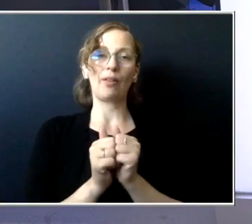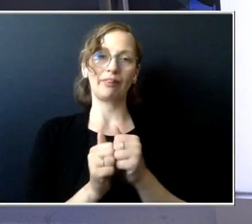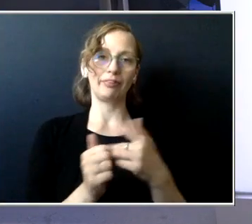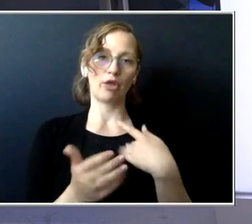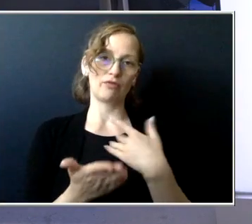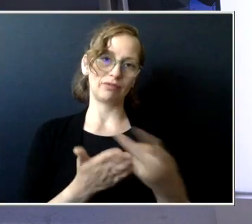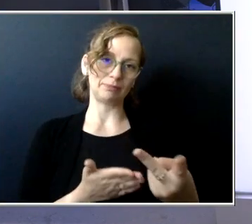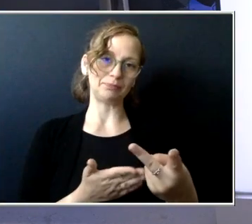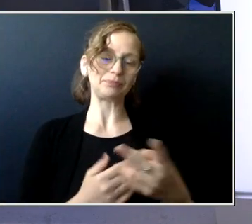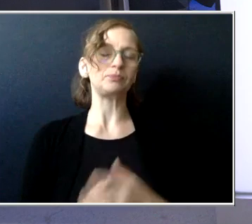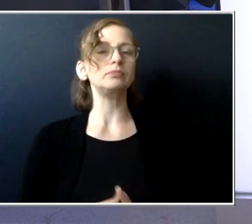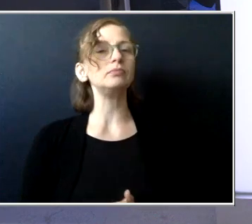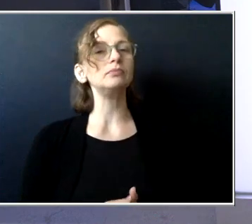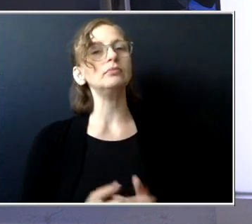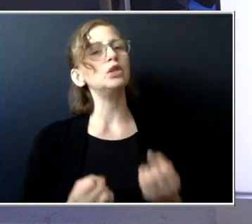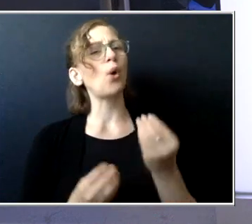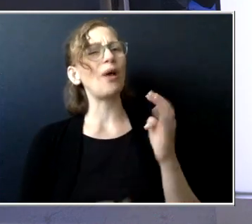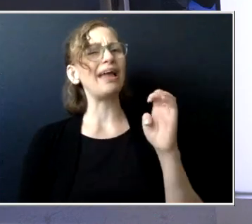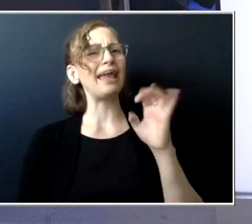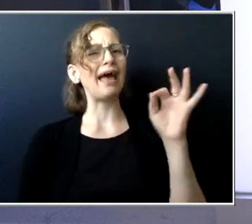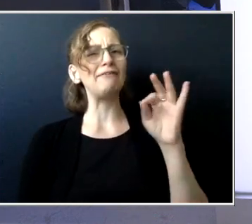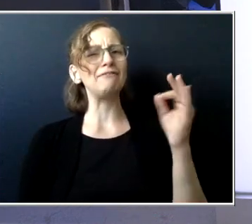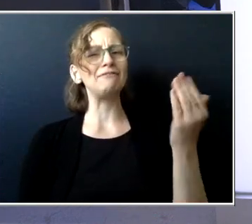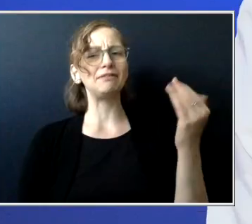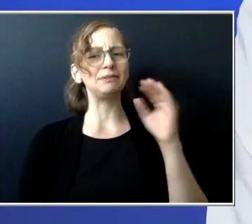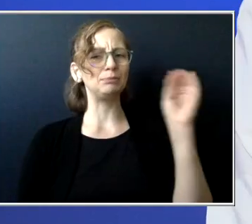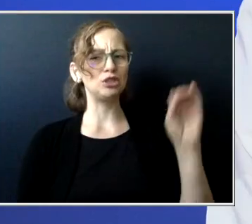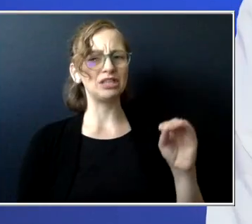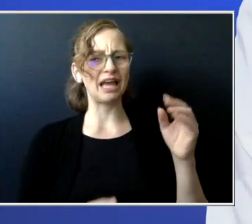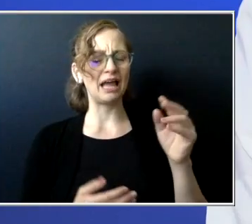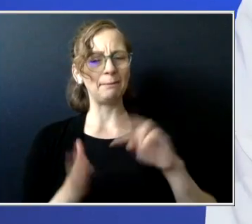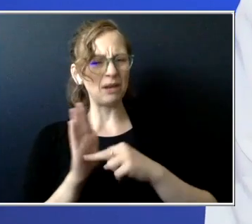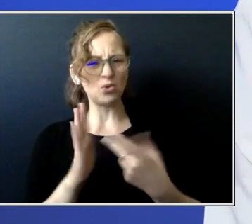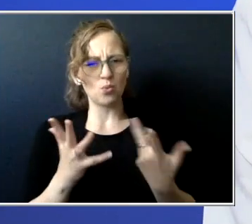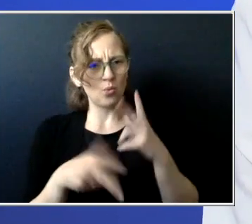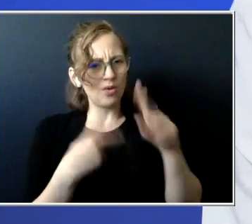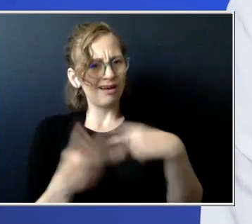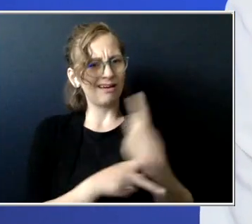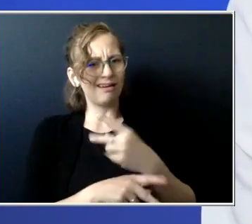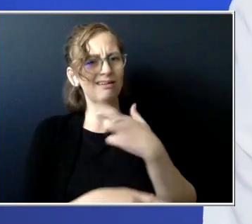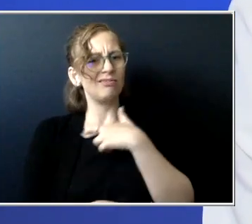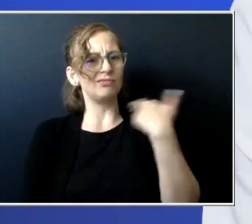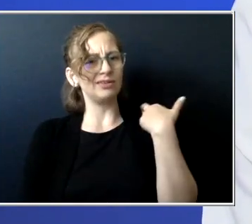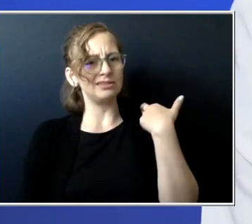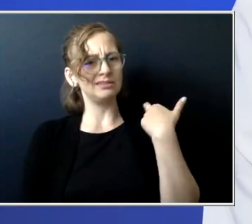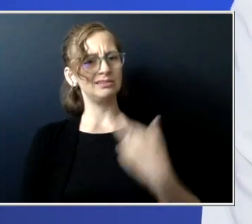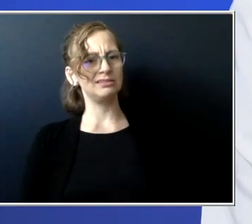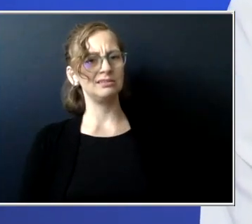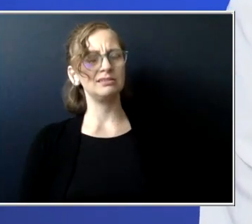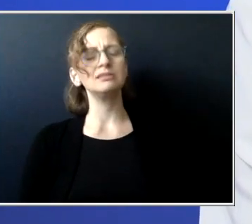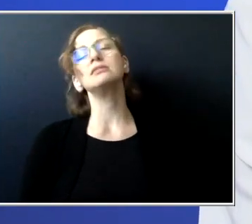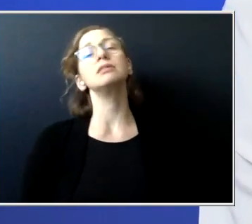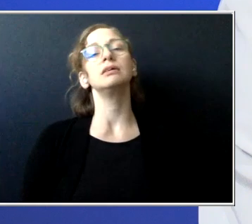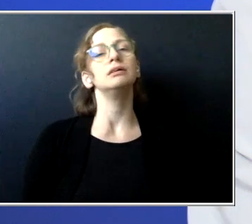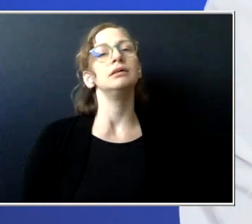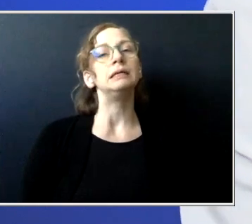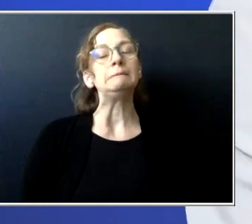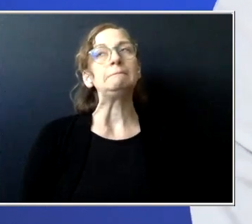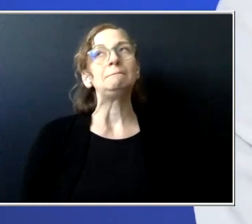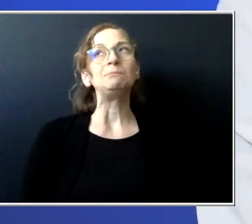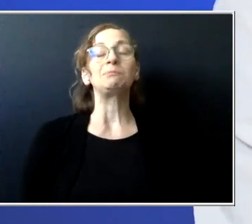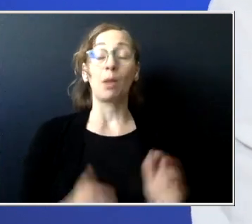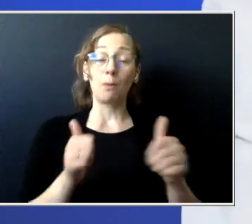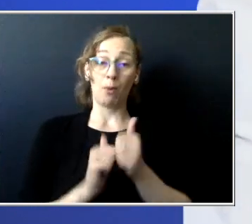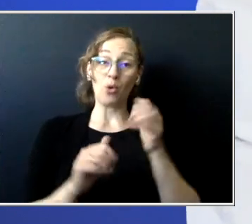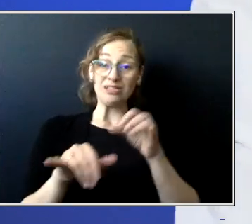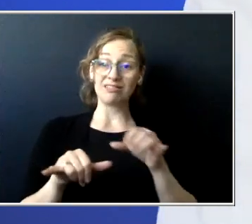ejection fraction of 15%? What can happen? Well, the most common prodrome we see is what you're describing, is sort